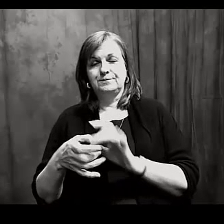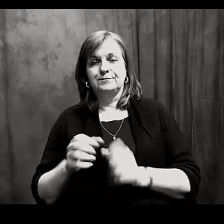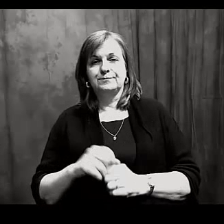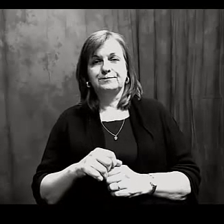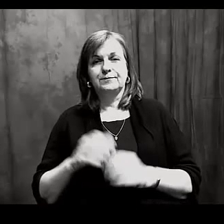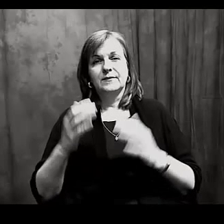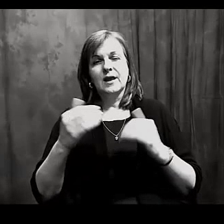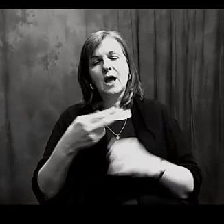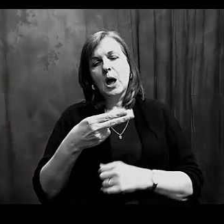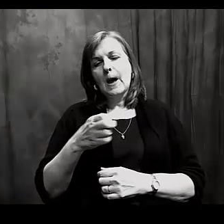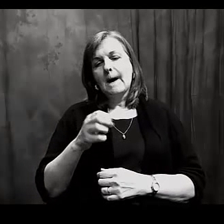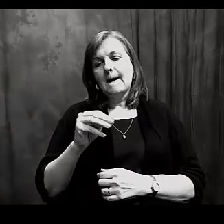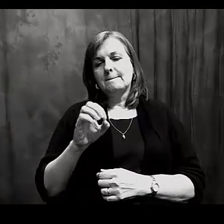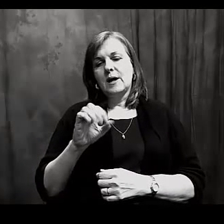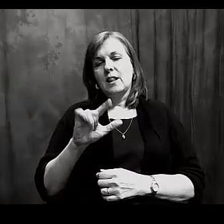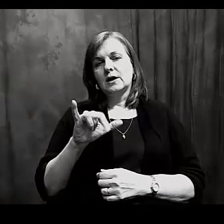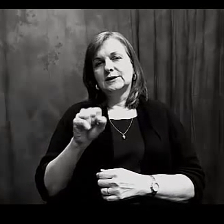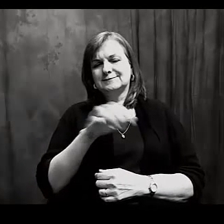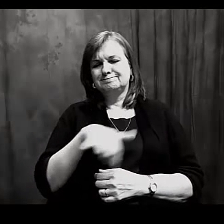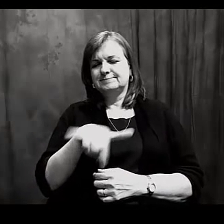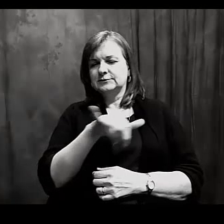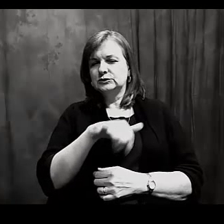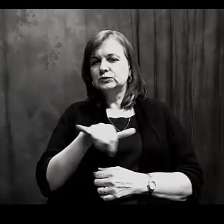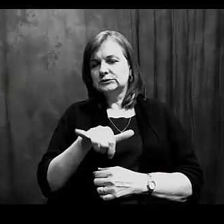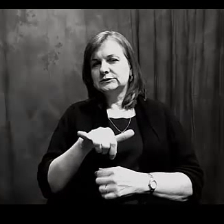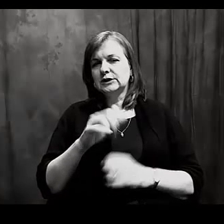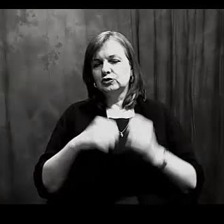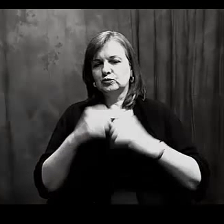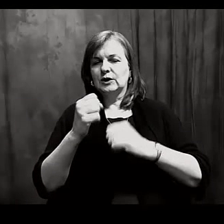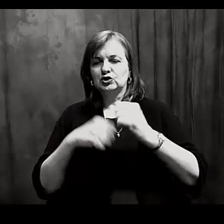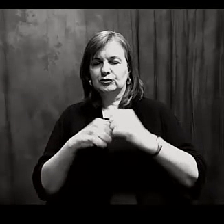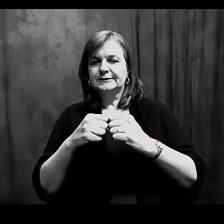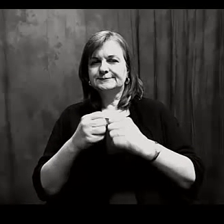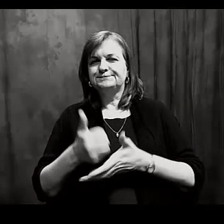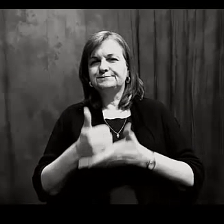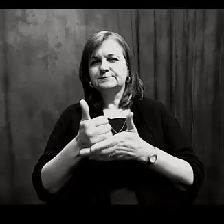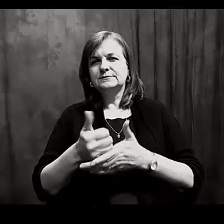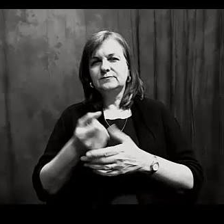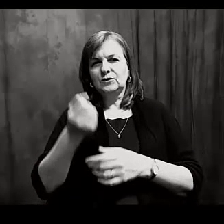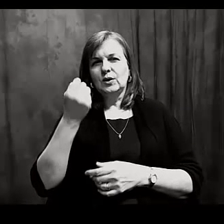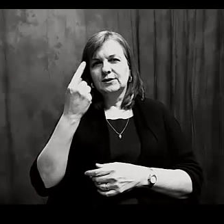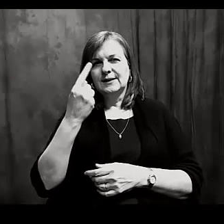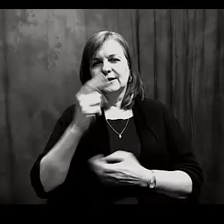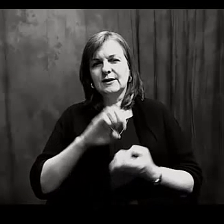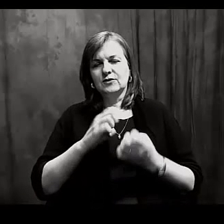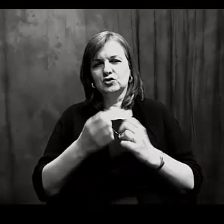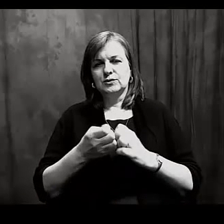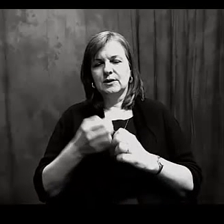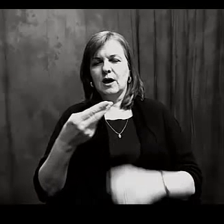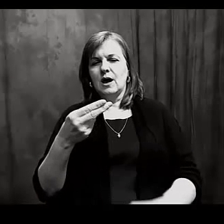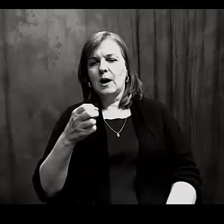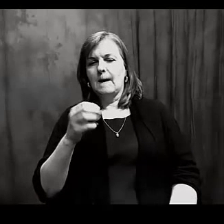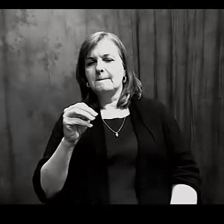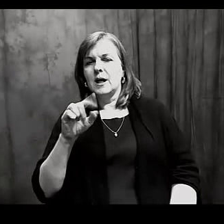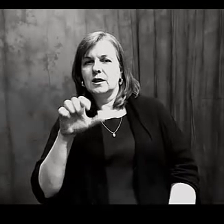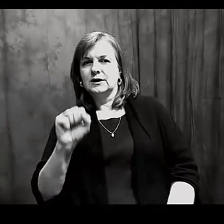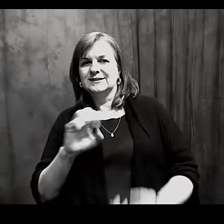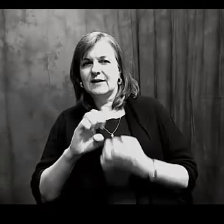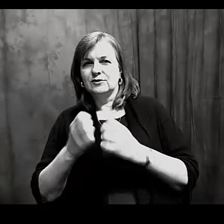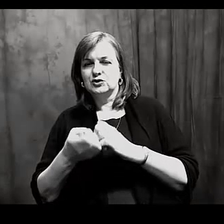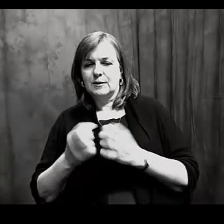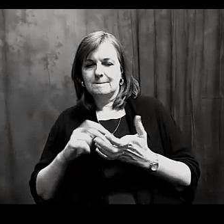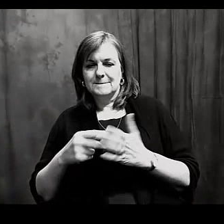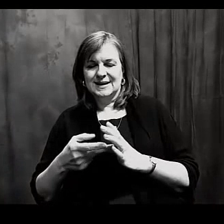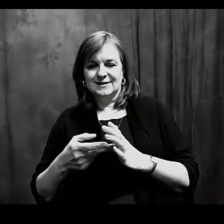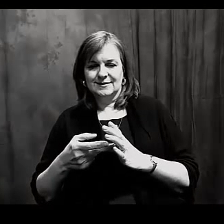These homologous structures become very important for understanding evolution, and homologous